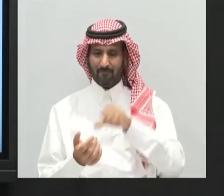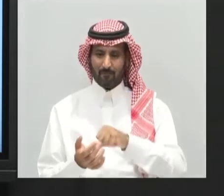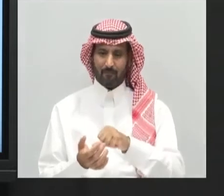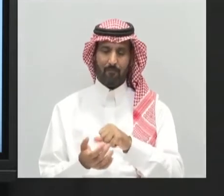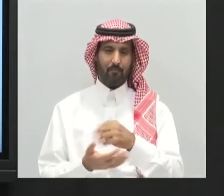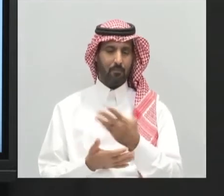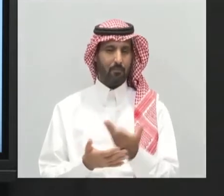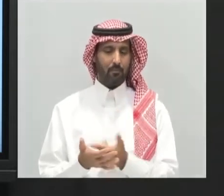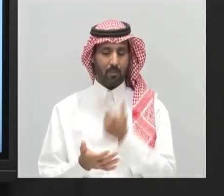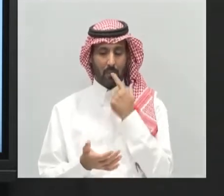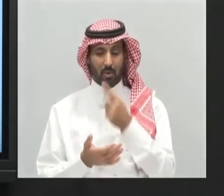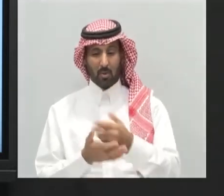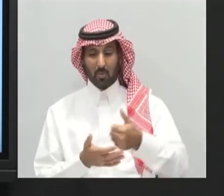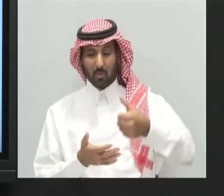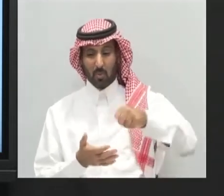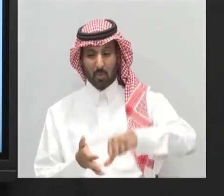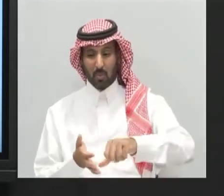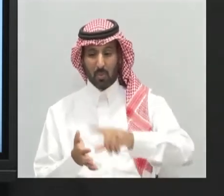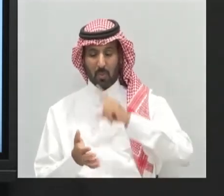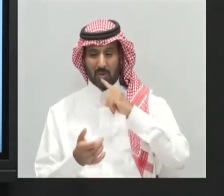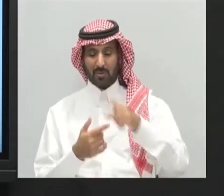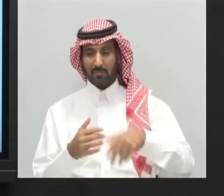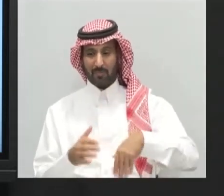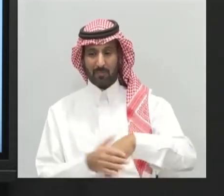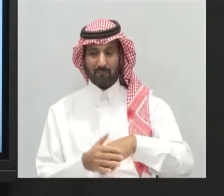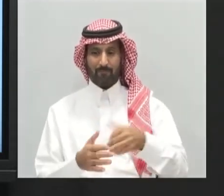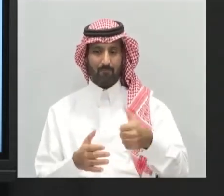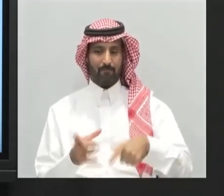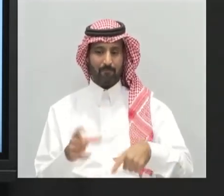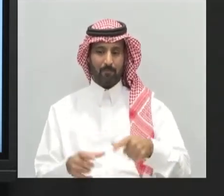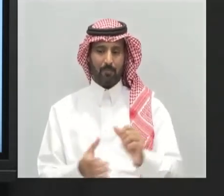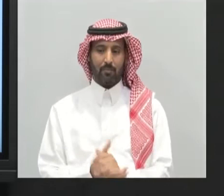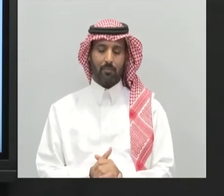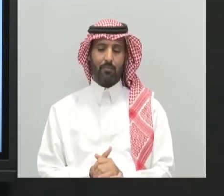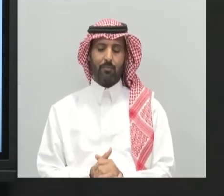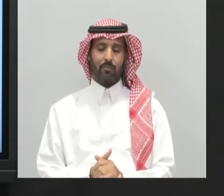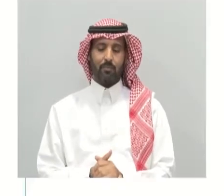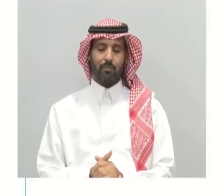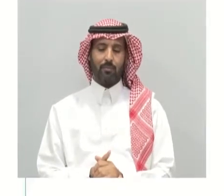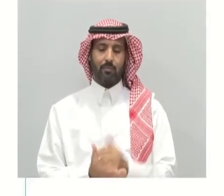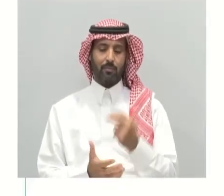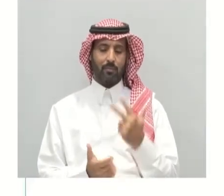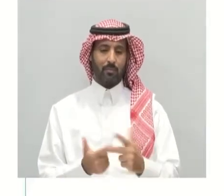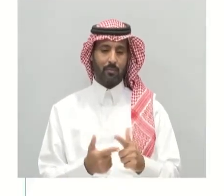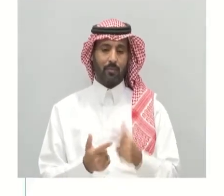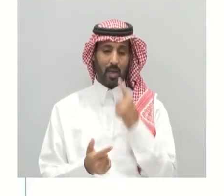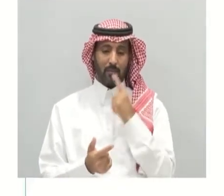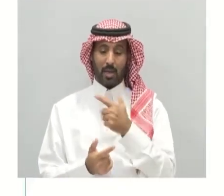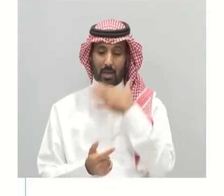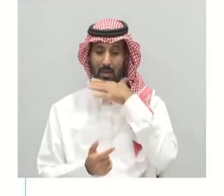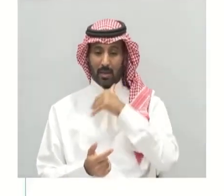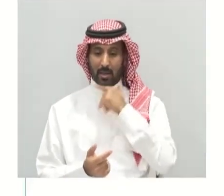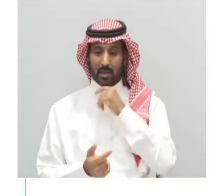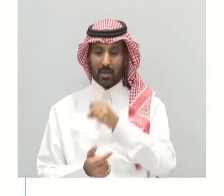And even losing a game is also something bad. Number eight, my